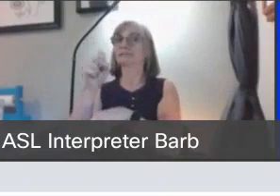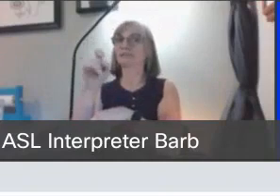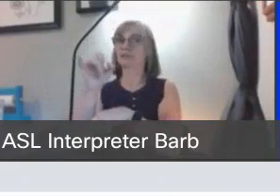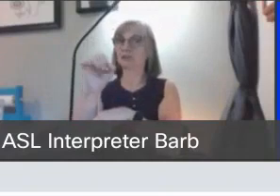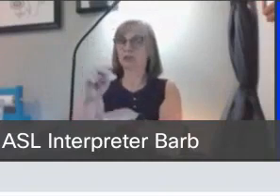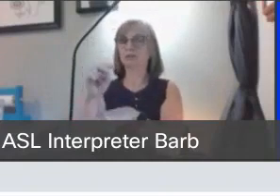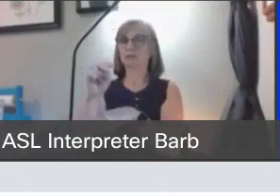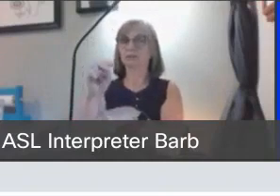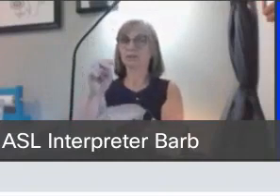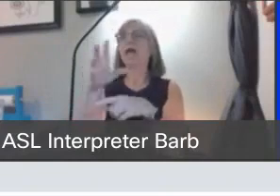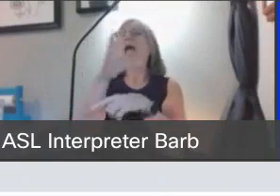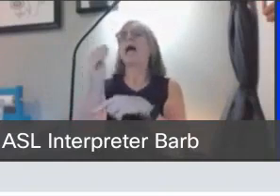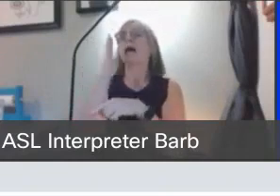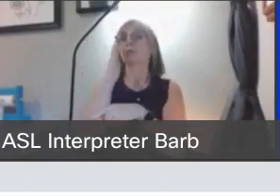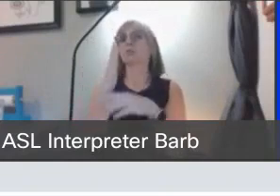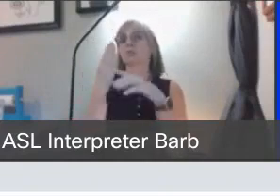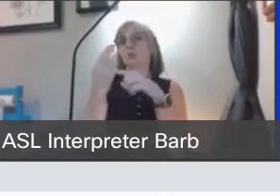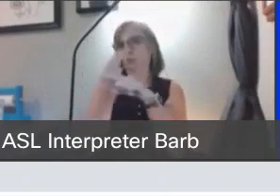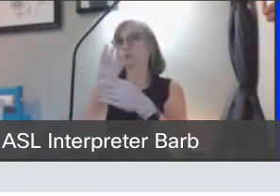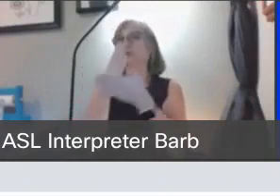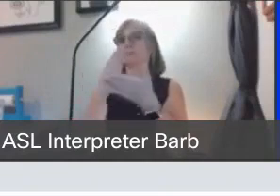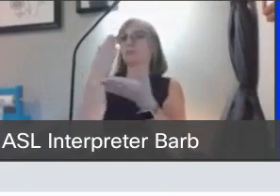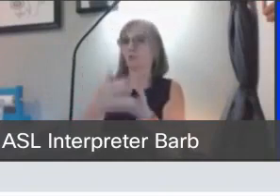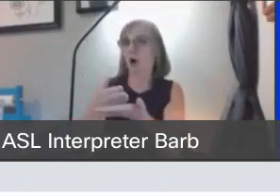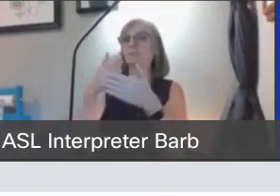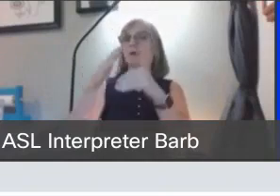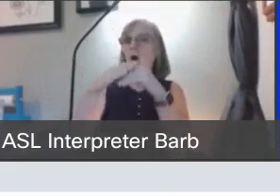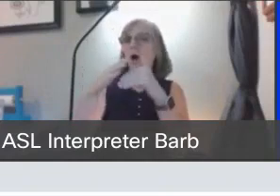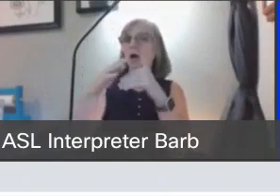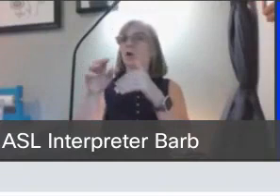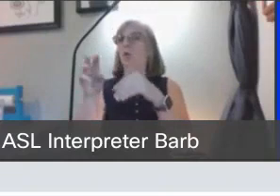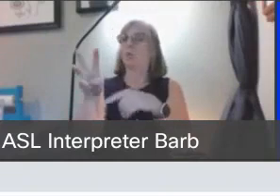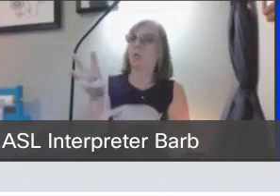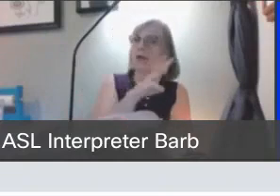towards downtown in the westbound direction, and then also in the eastbound direction, as you can see here.